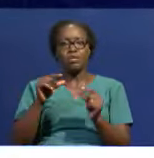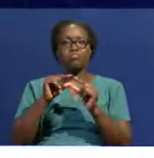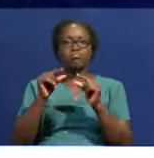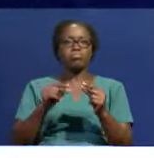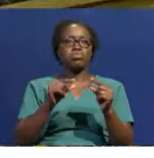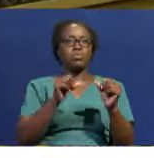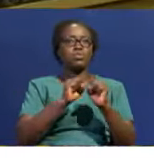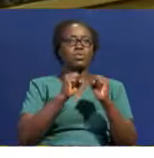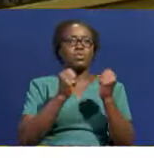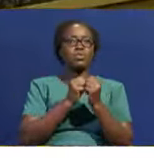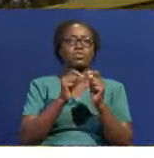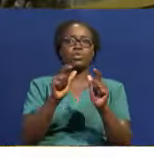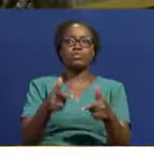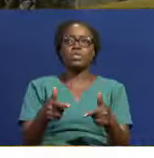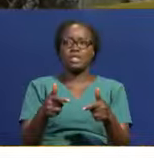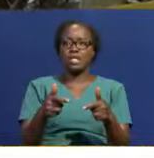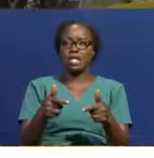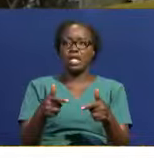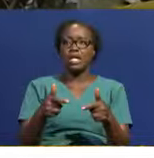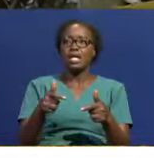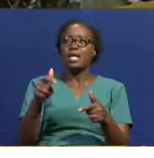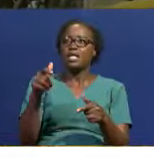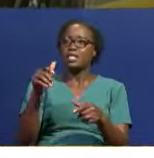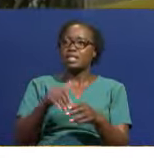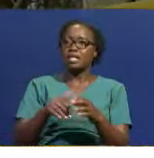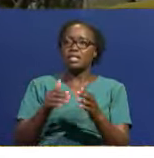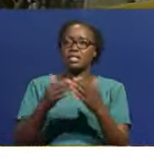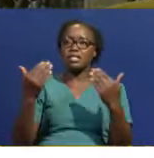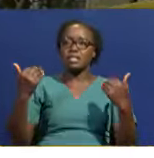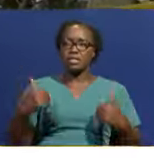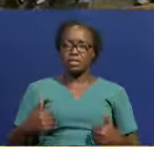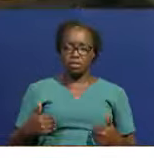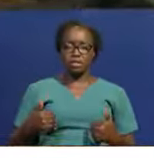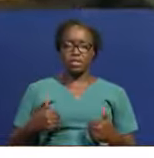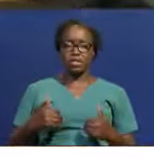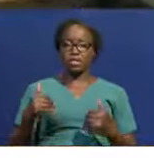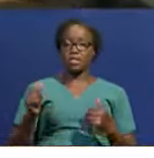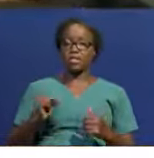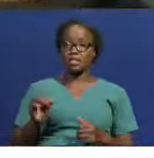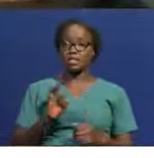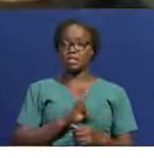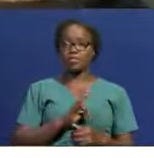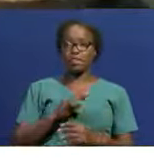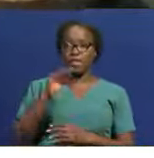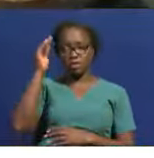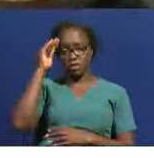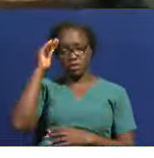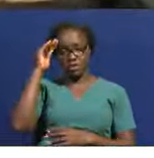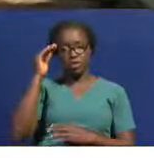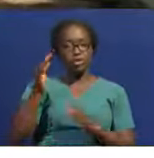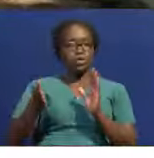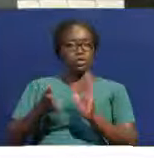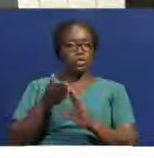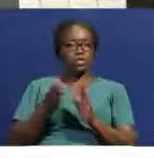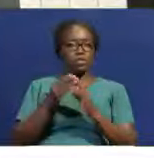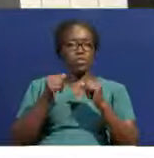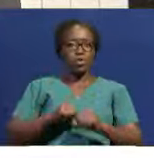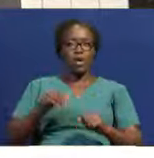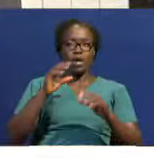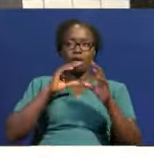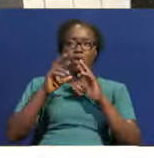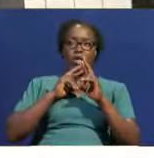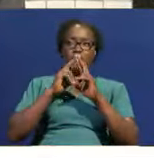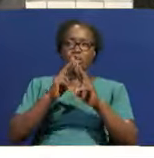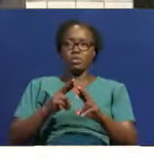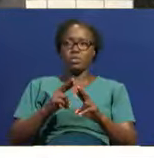on social media platforms that include security personnel and education stakeholders to enable quick communication and response